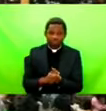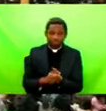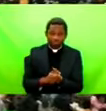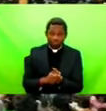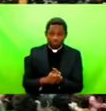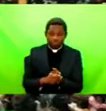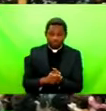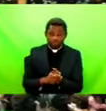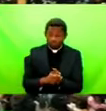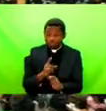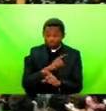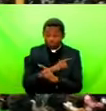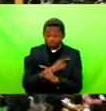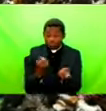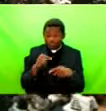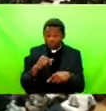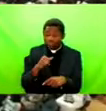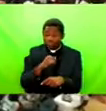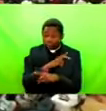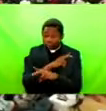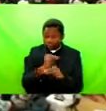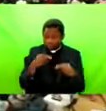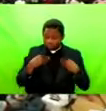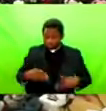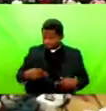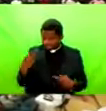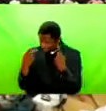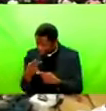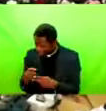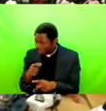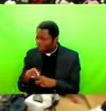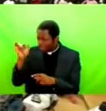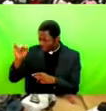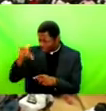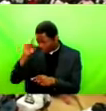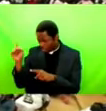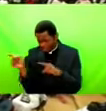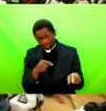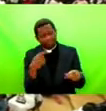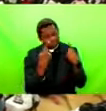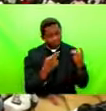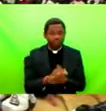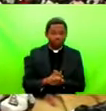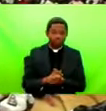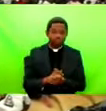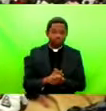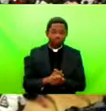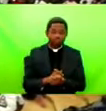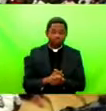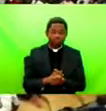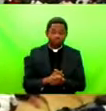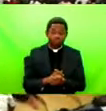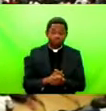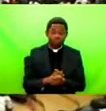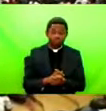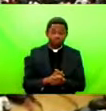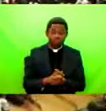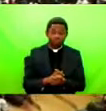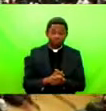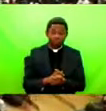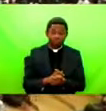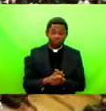will see him. But to tell you the truth, dear brothers and sisters, all my two know is because of